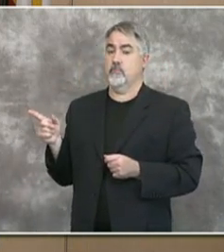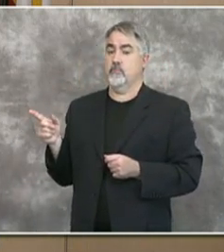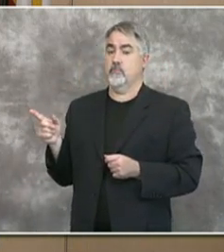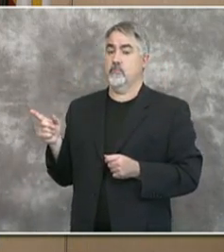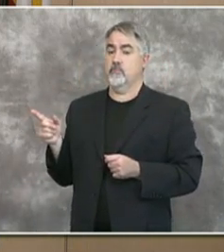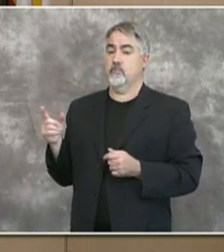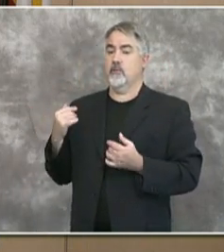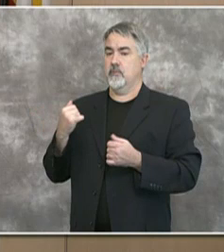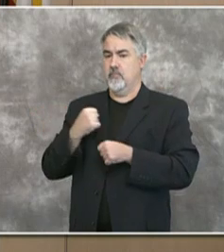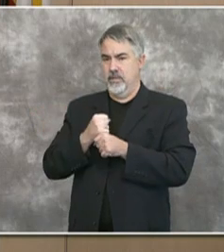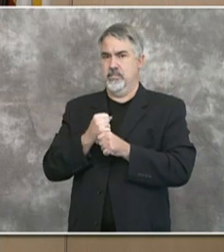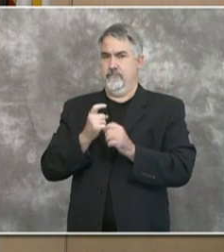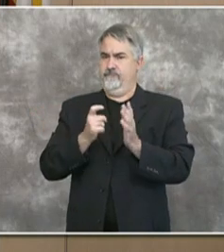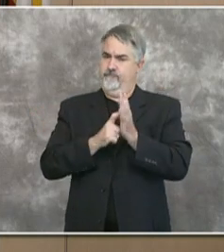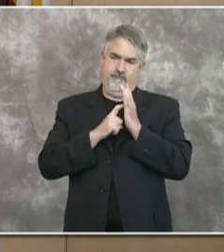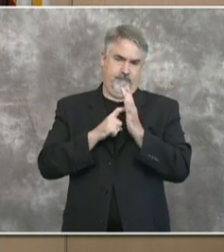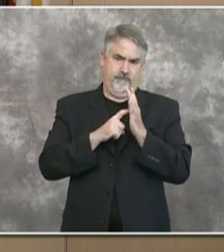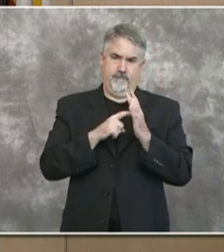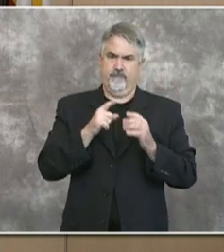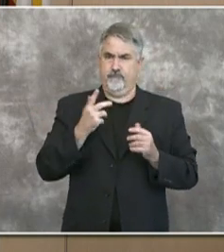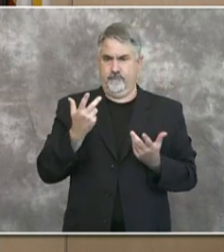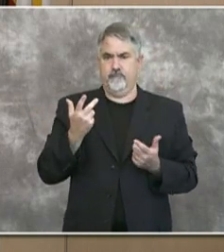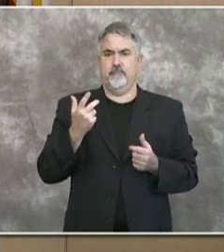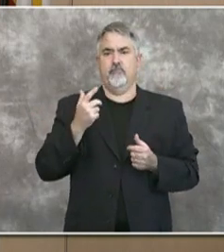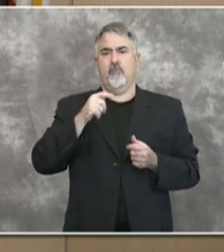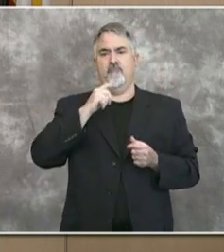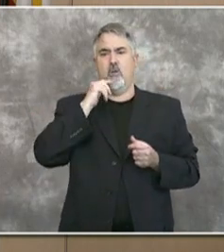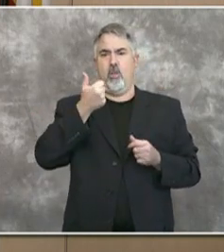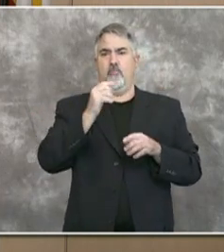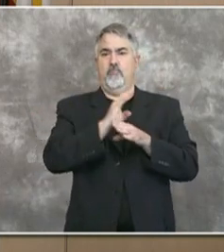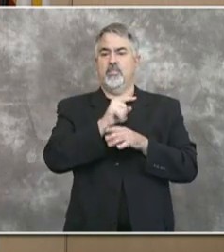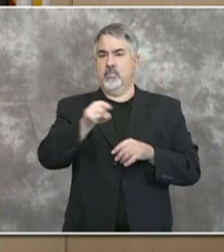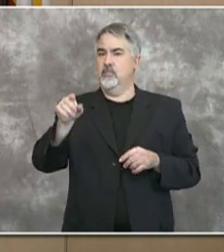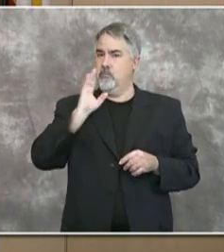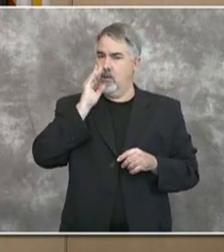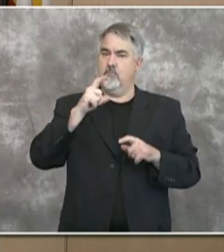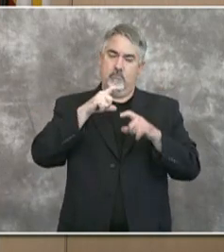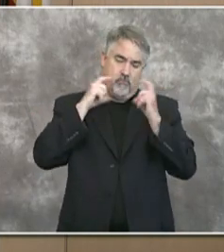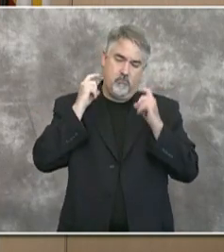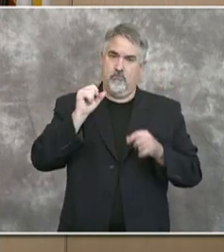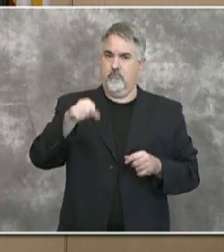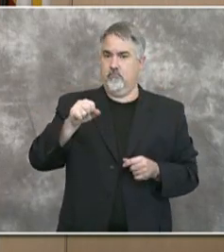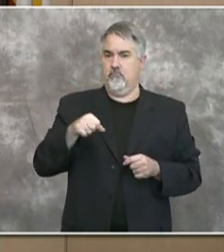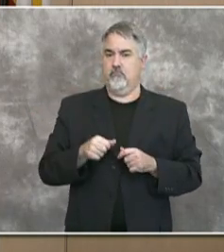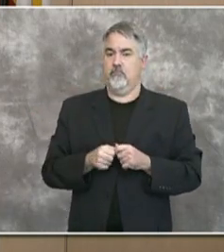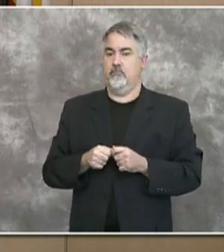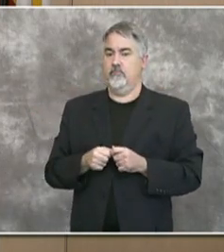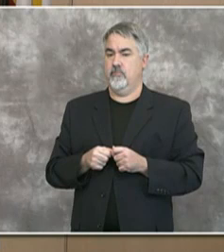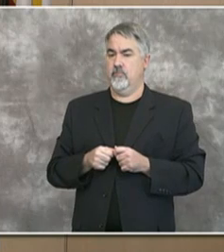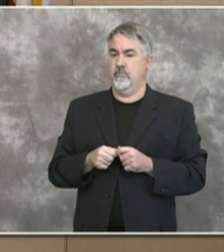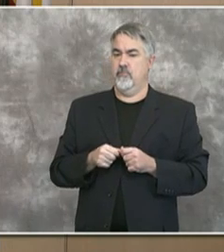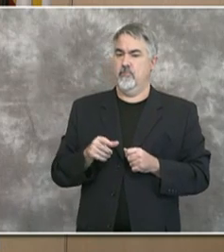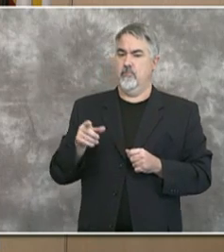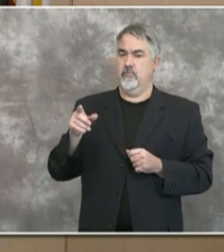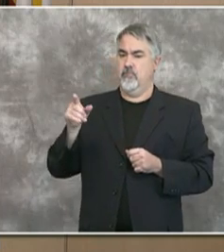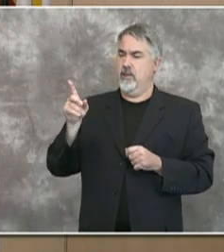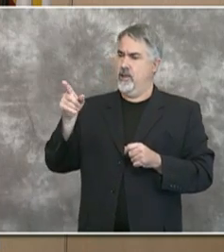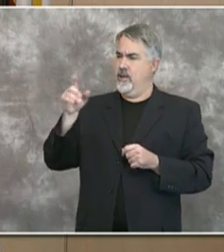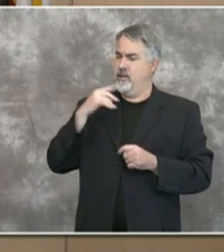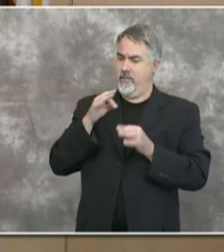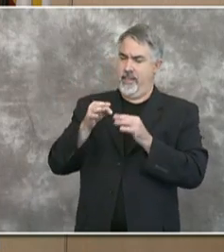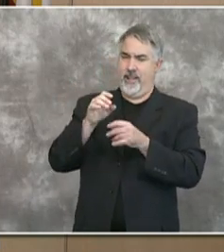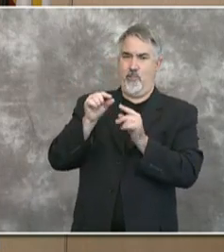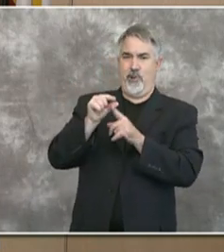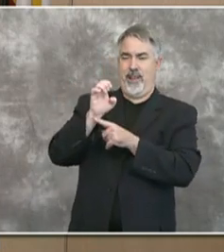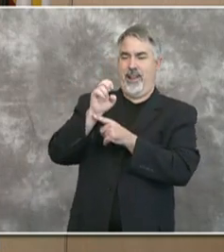making it mandatory as well for other businesses. In terms of enforcement, we obviously can't